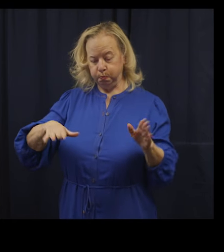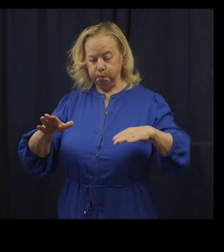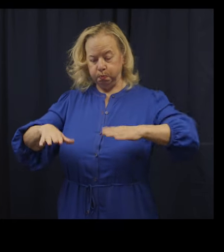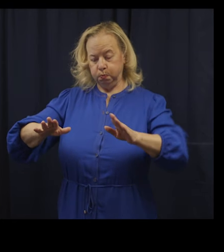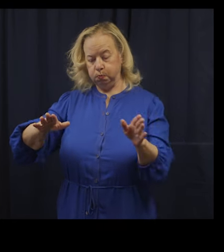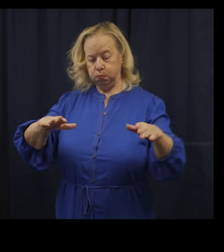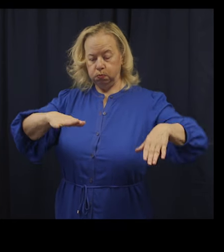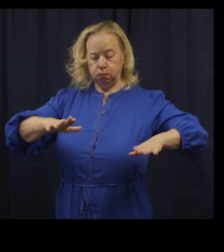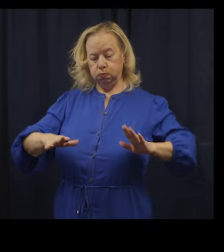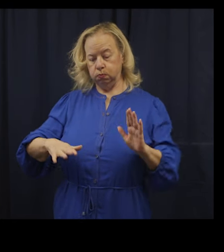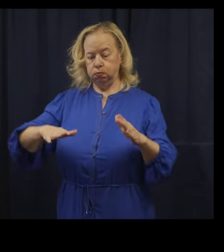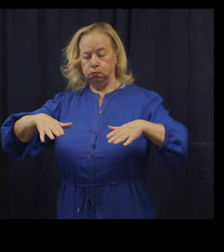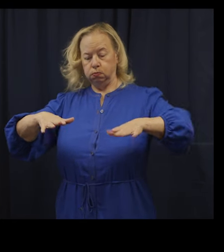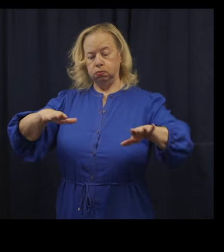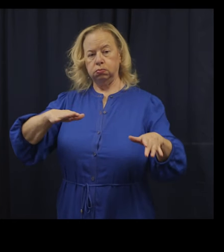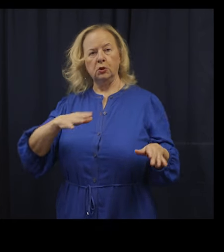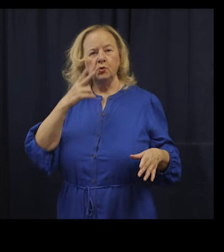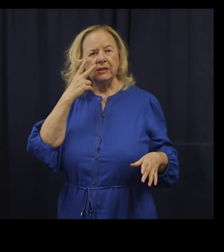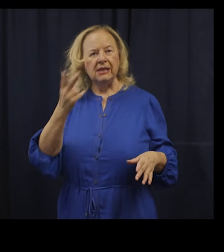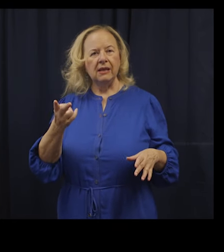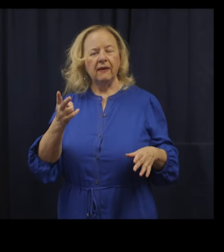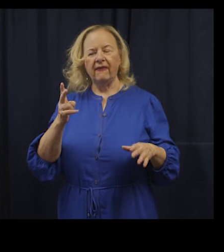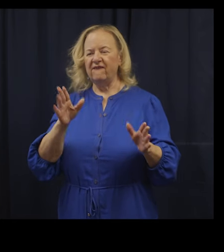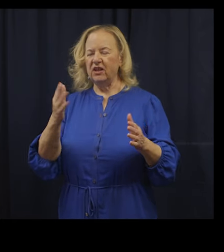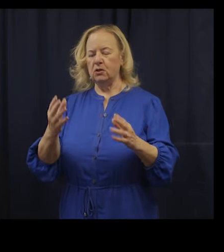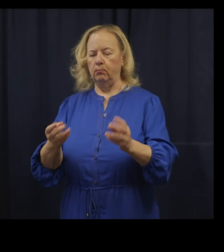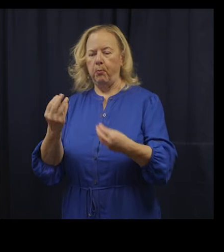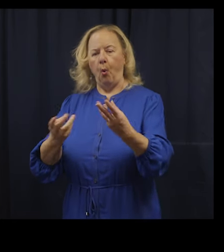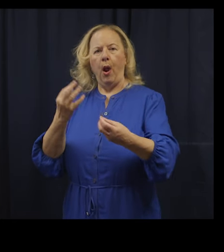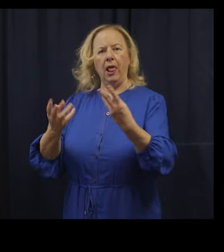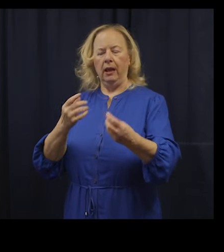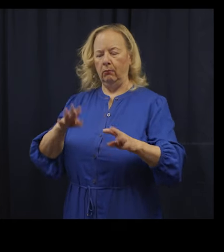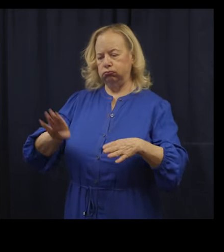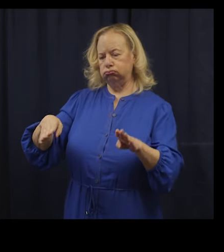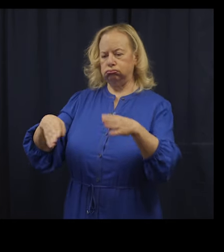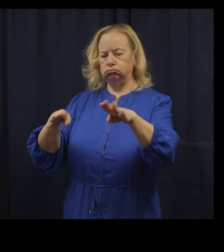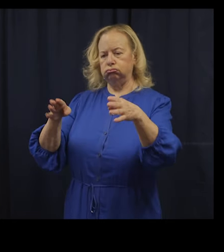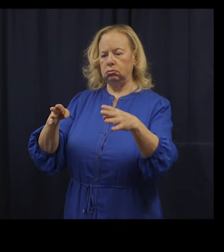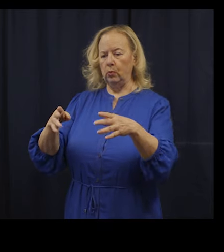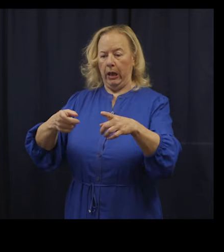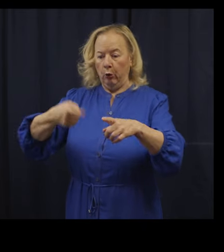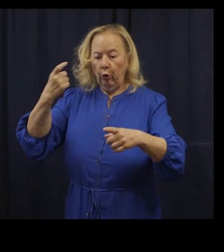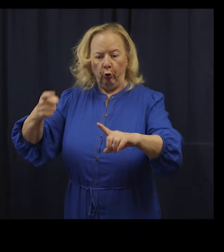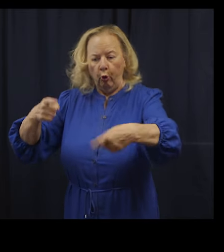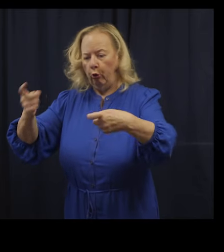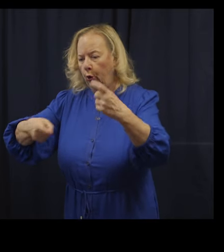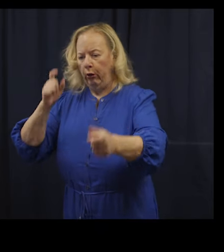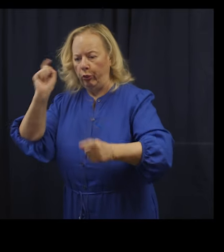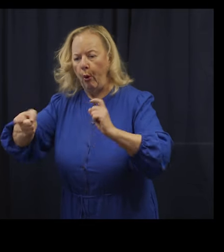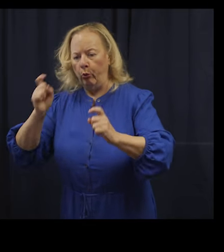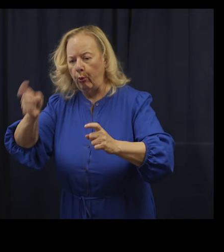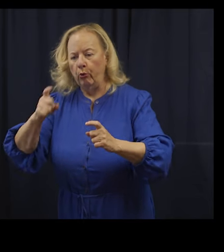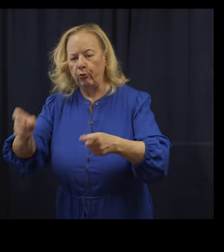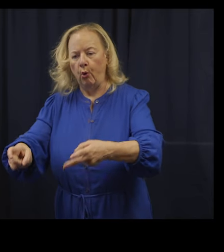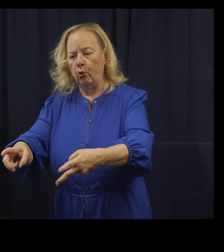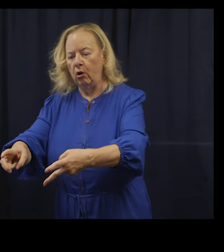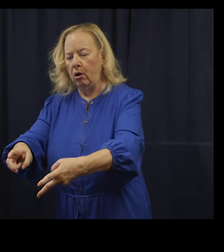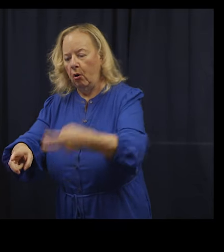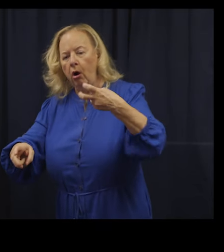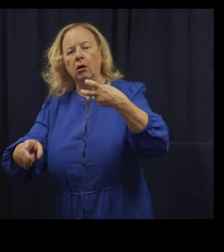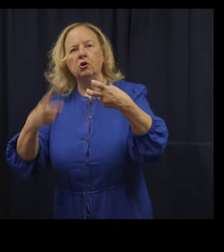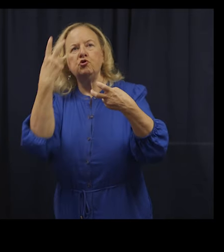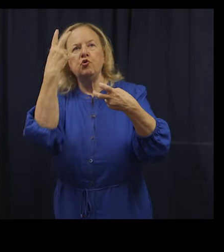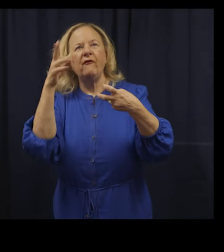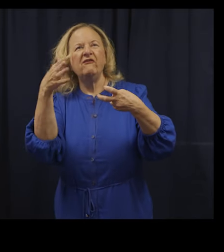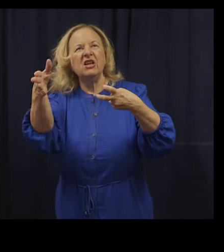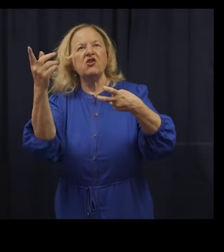boat fishing, and the fish were just boiling. We had double hooks on our lines. We'd throw it out, and we'd get two fish at once, and we're